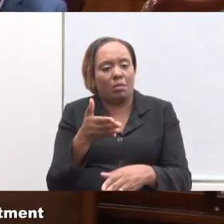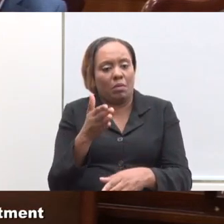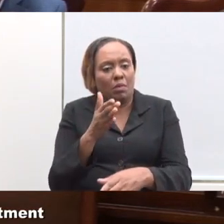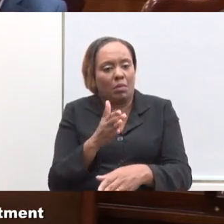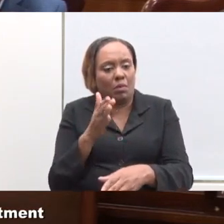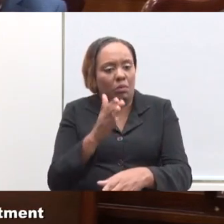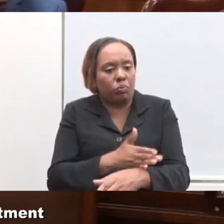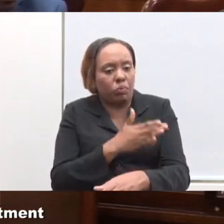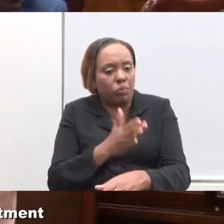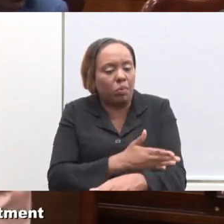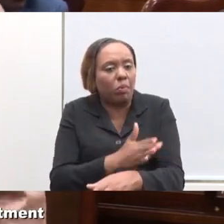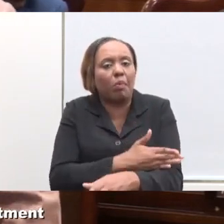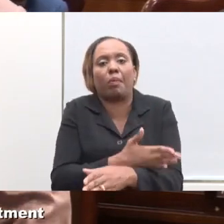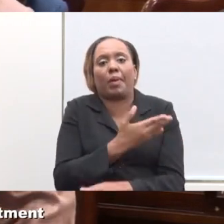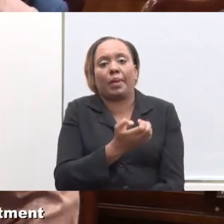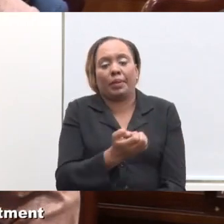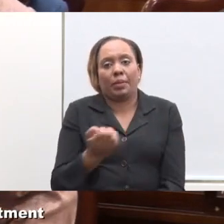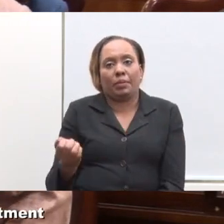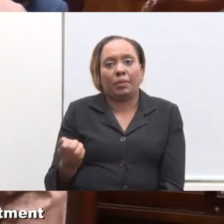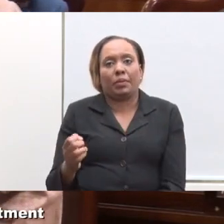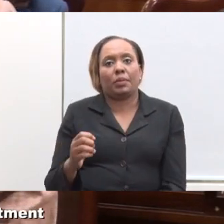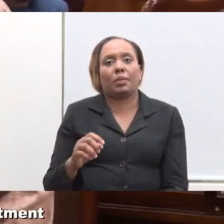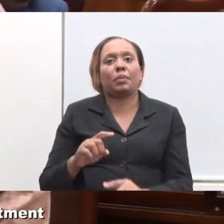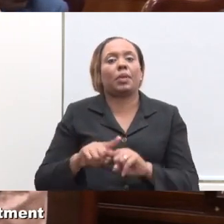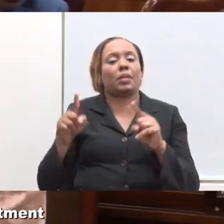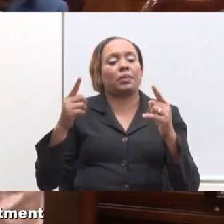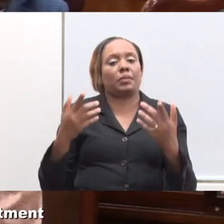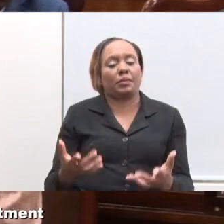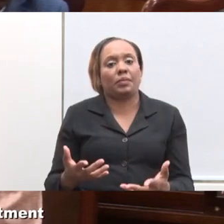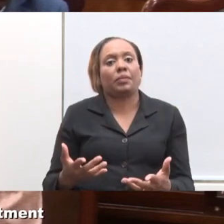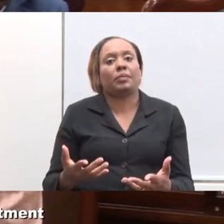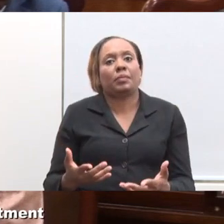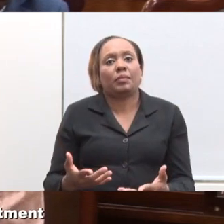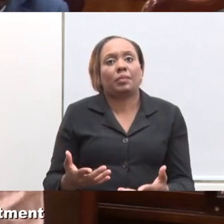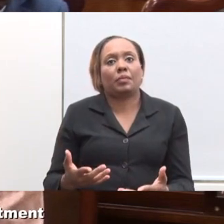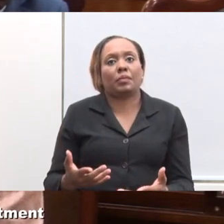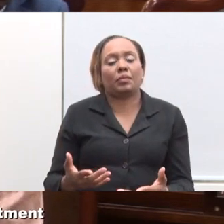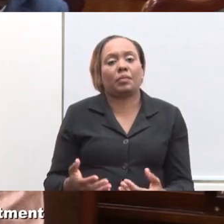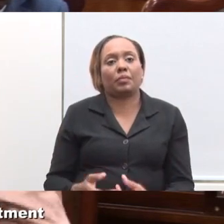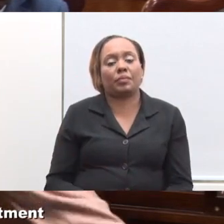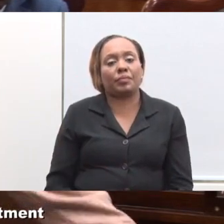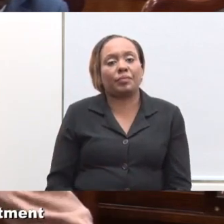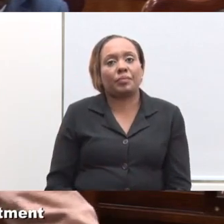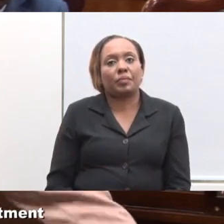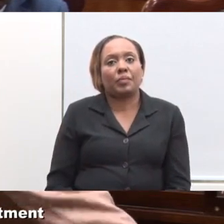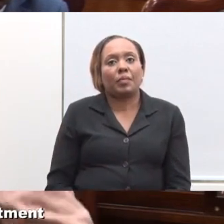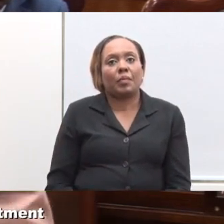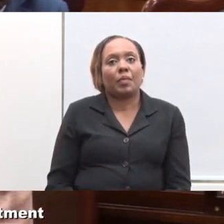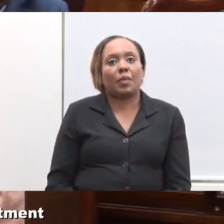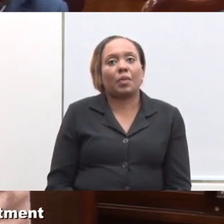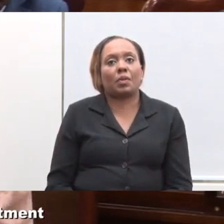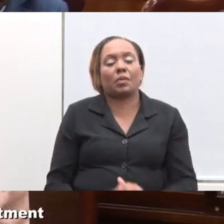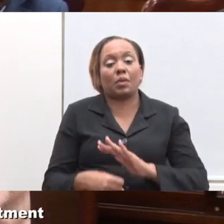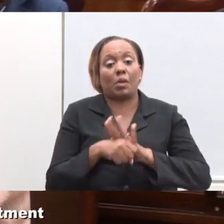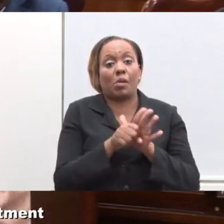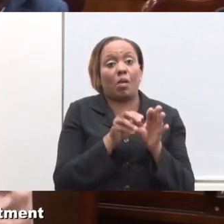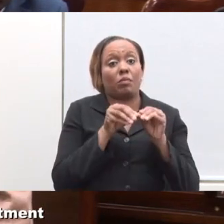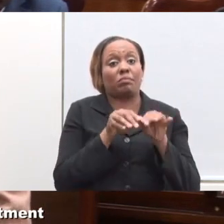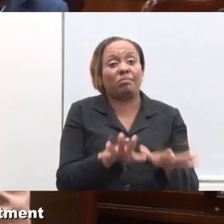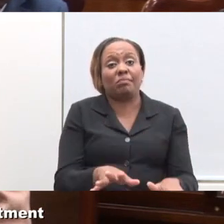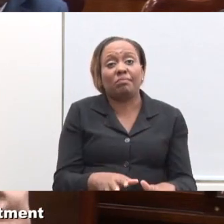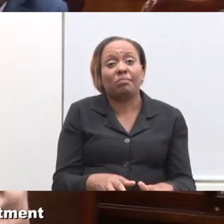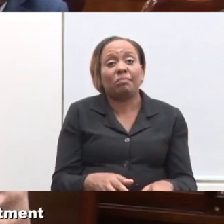well. The regrettable aspect of this is that obviously COVID-19 has intervened,